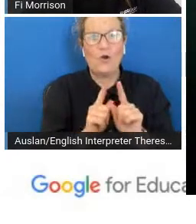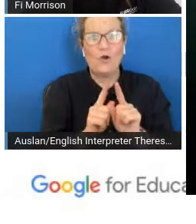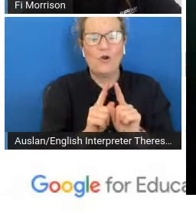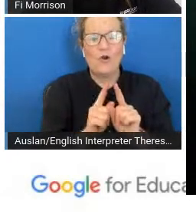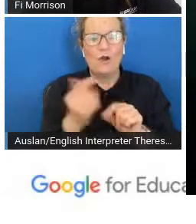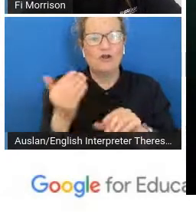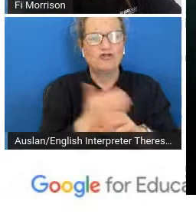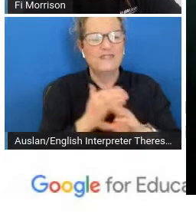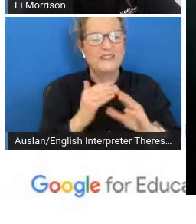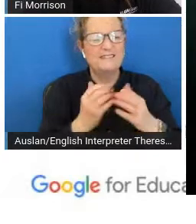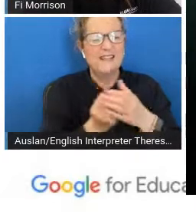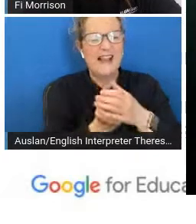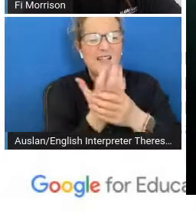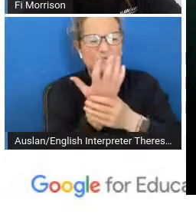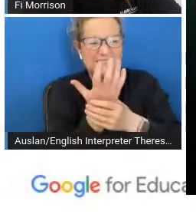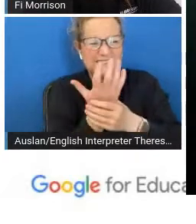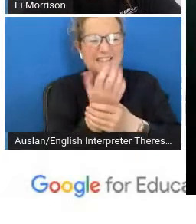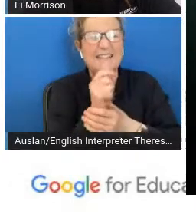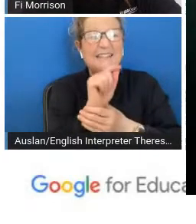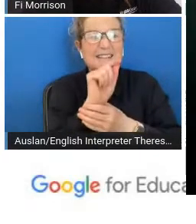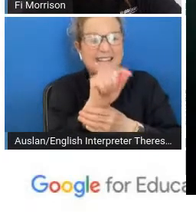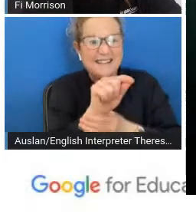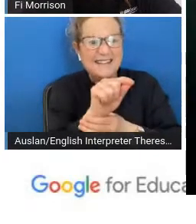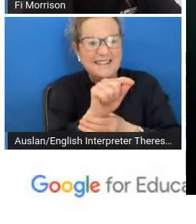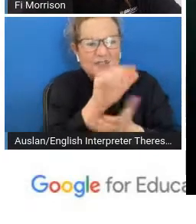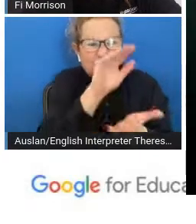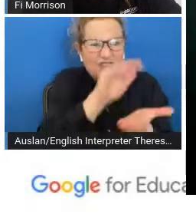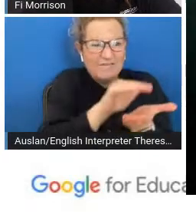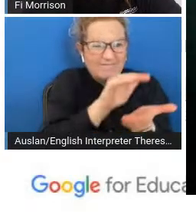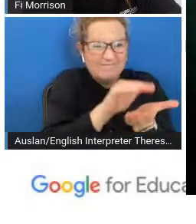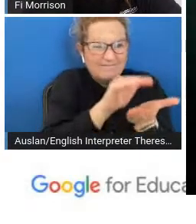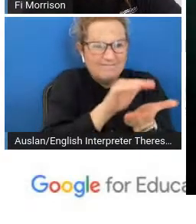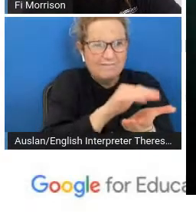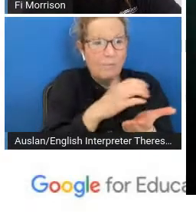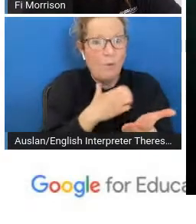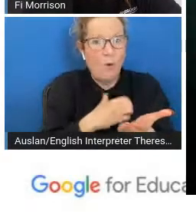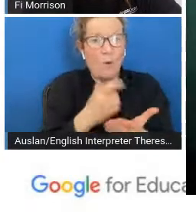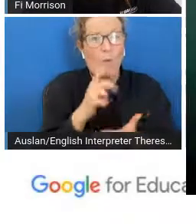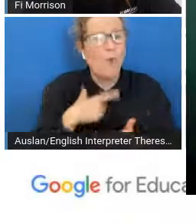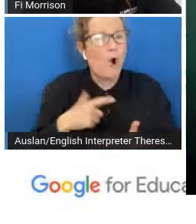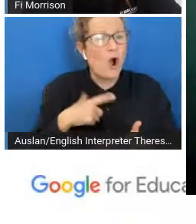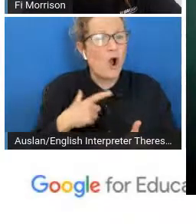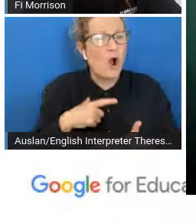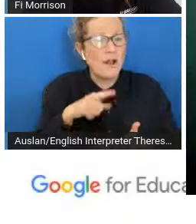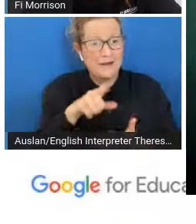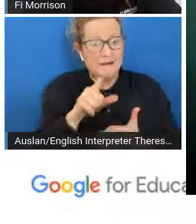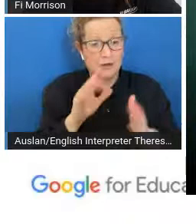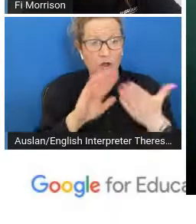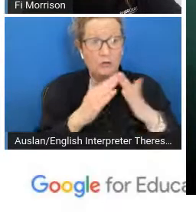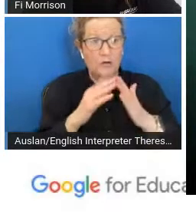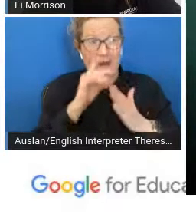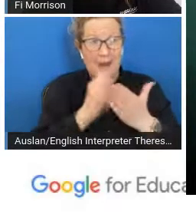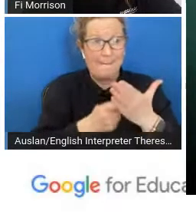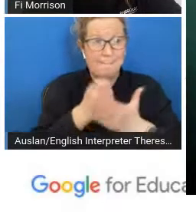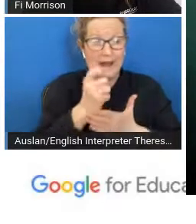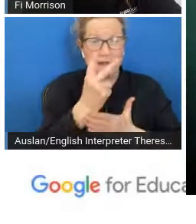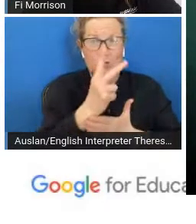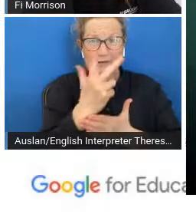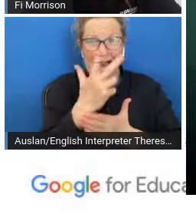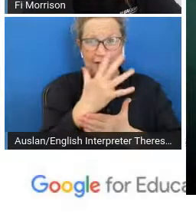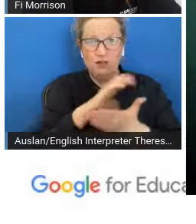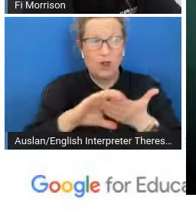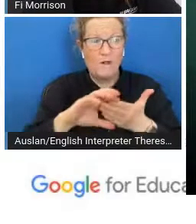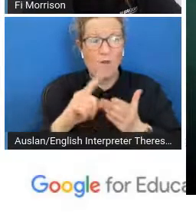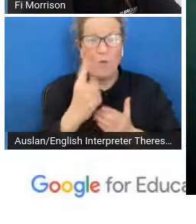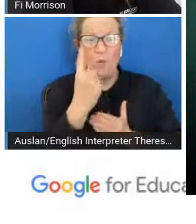help reduce the cost of food in community. A single piece of lettuce can cost up to $28. Well, what's next?